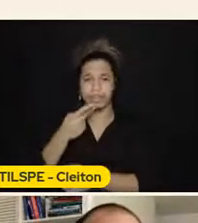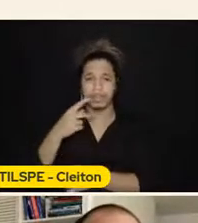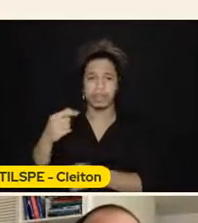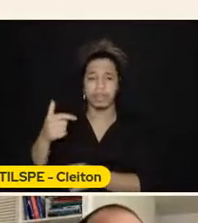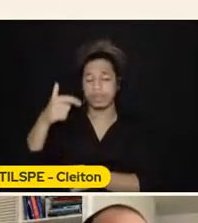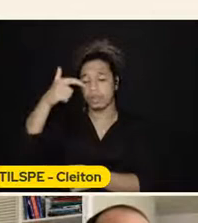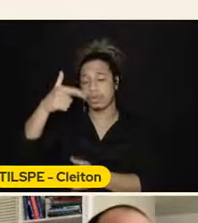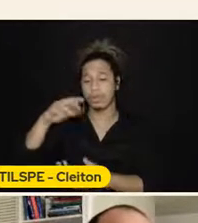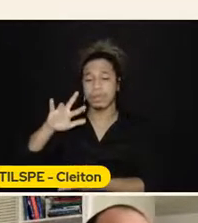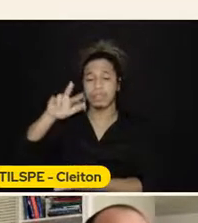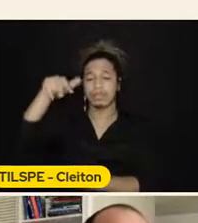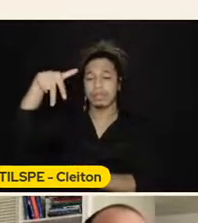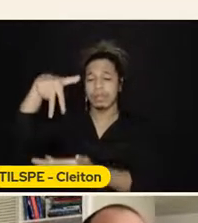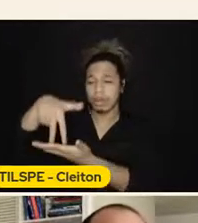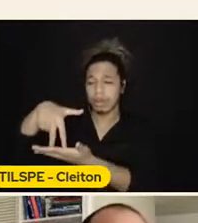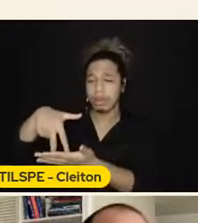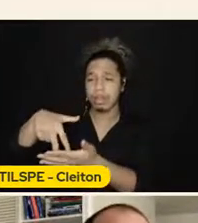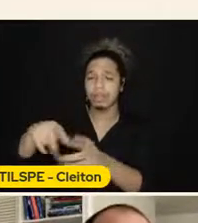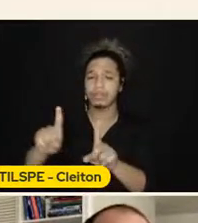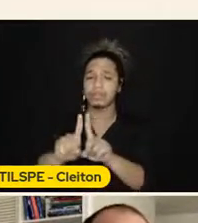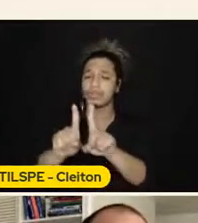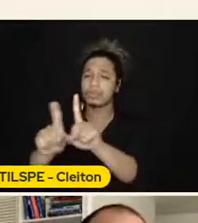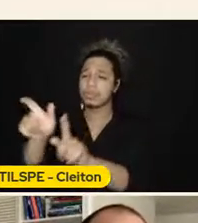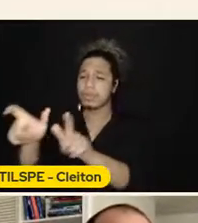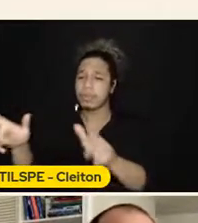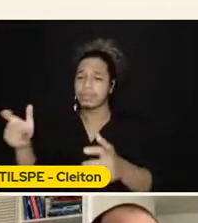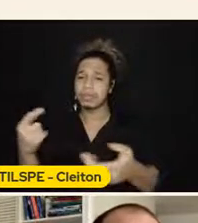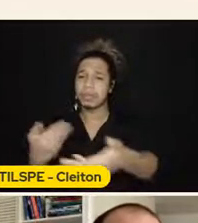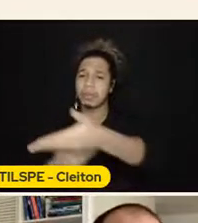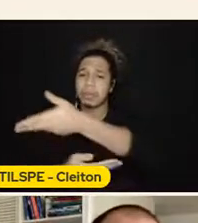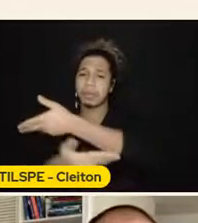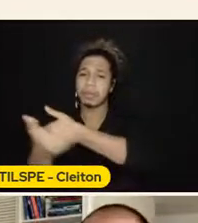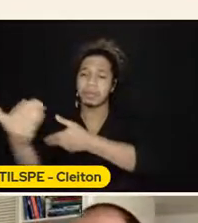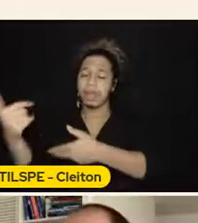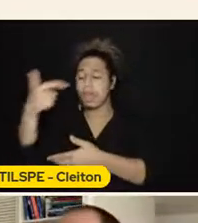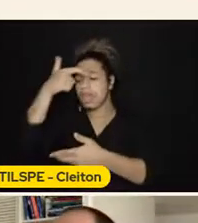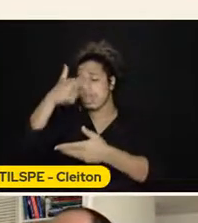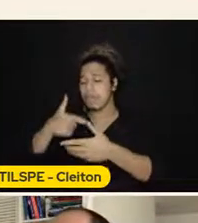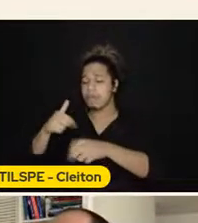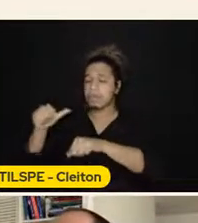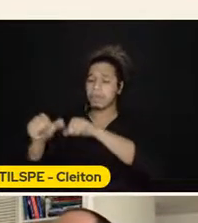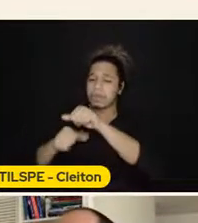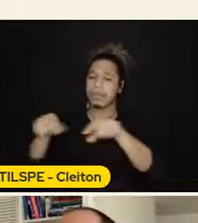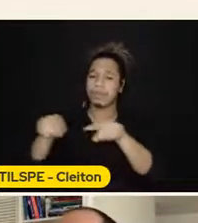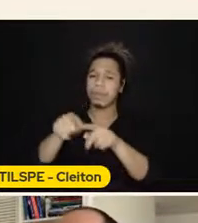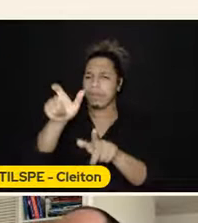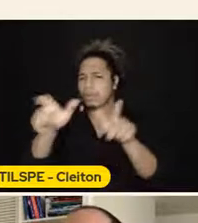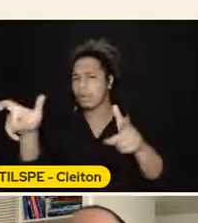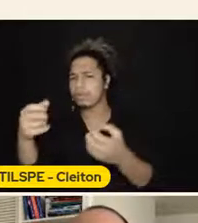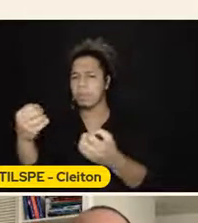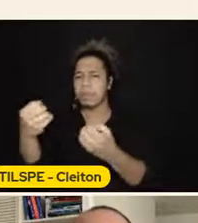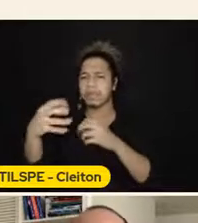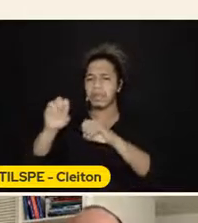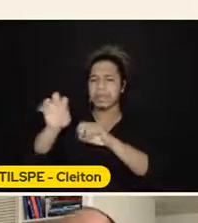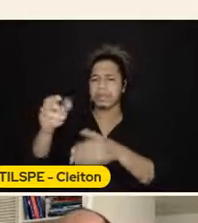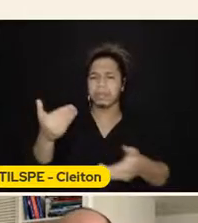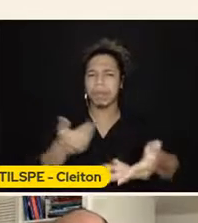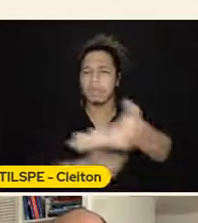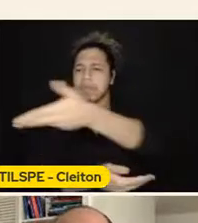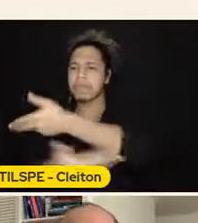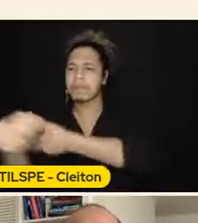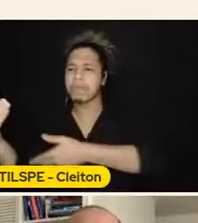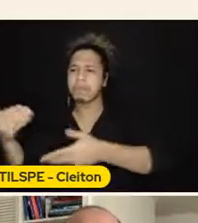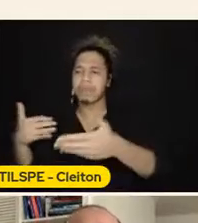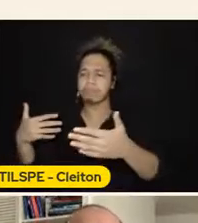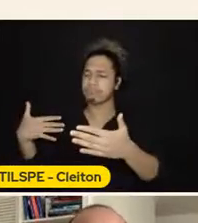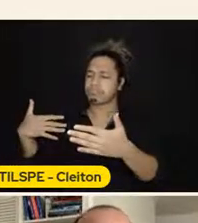world, in this constant process of transformation and learning with others. And so I'd like to take